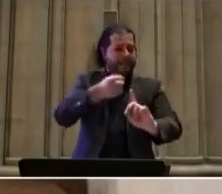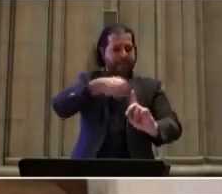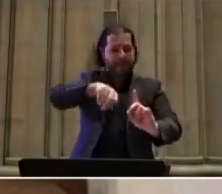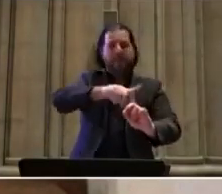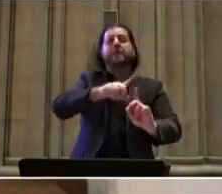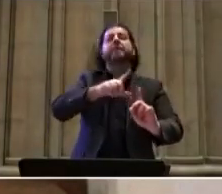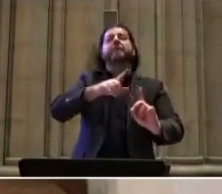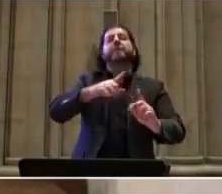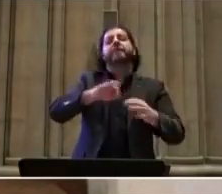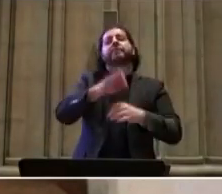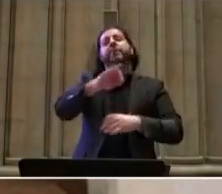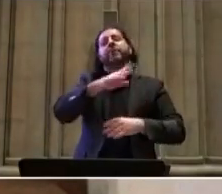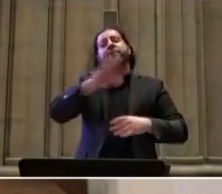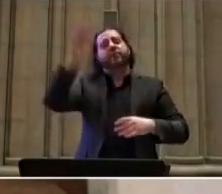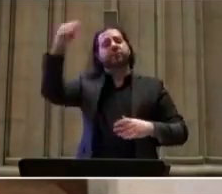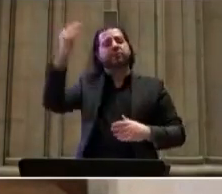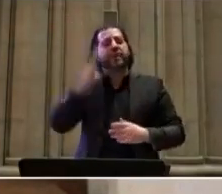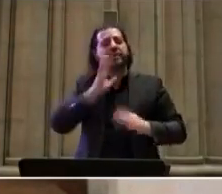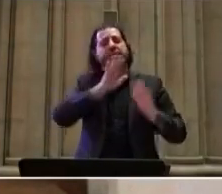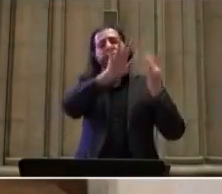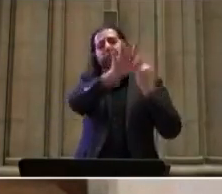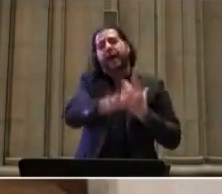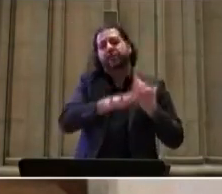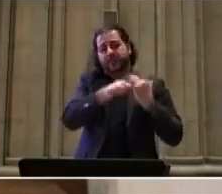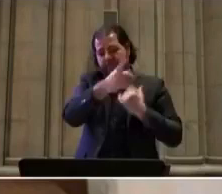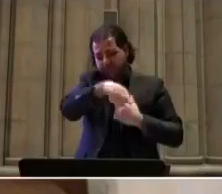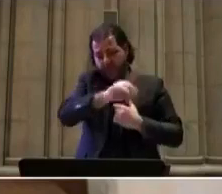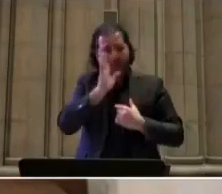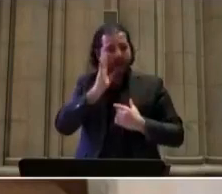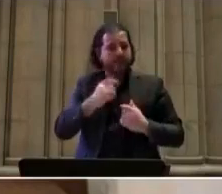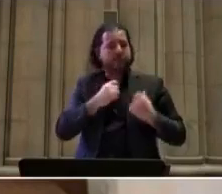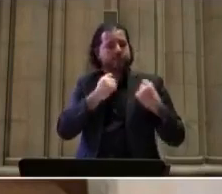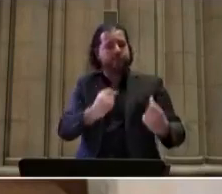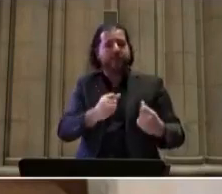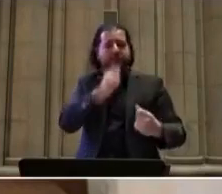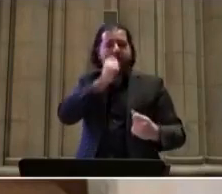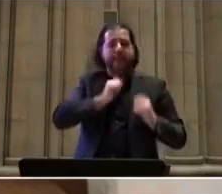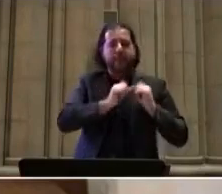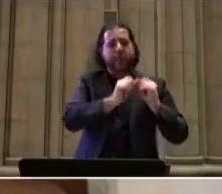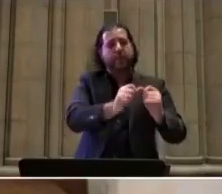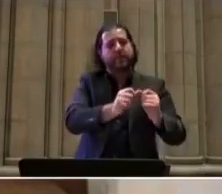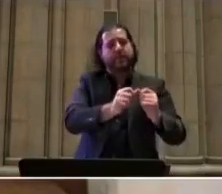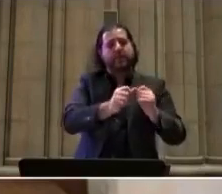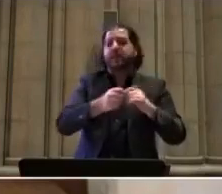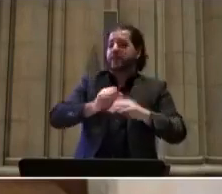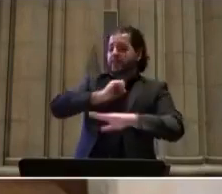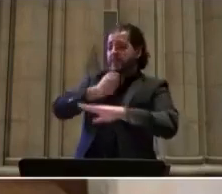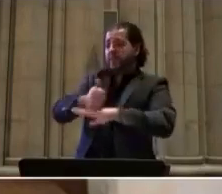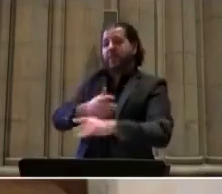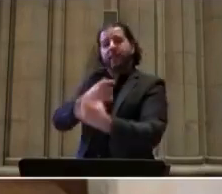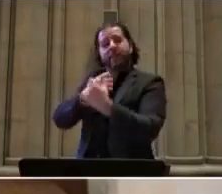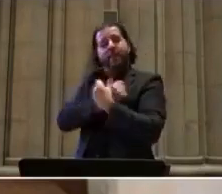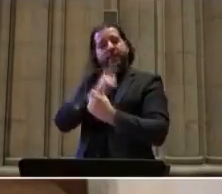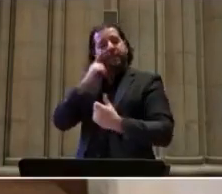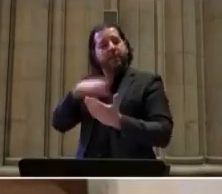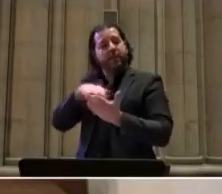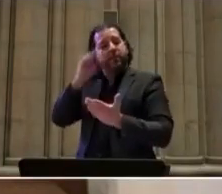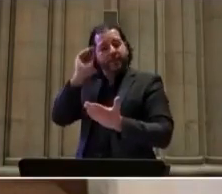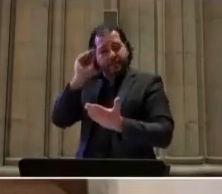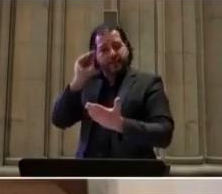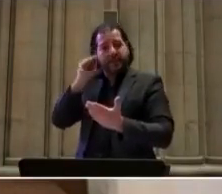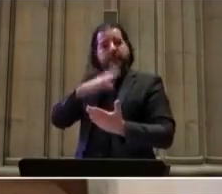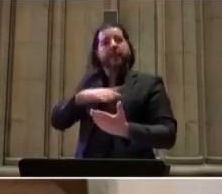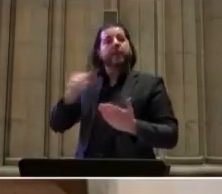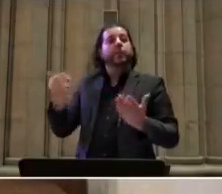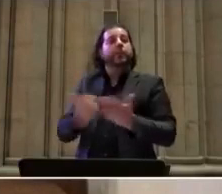and compassion that they may have the strength and endurance to instill a love of learning,